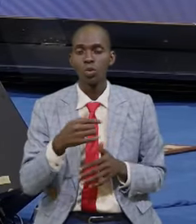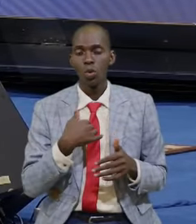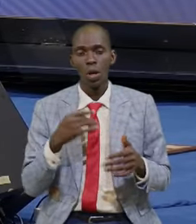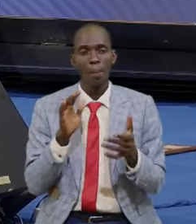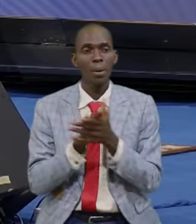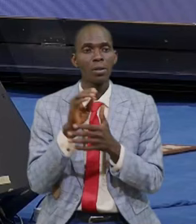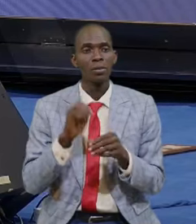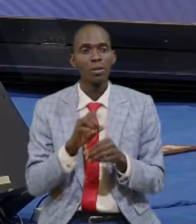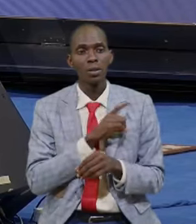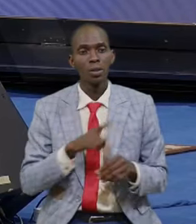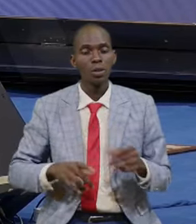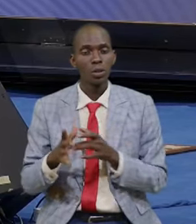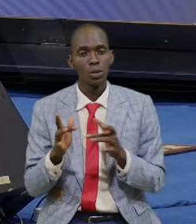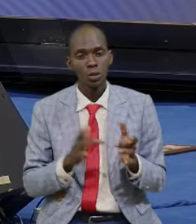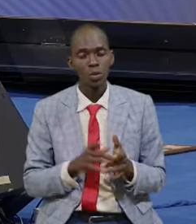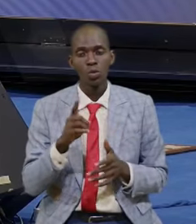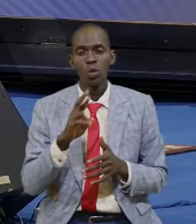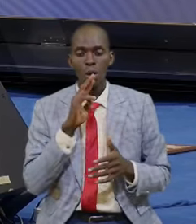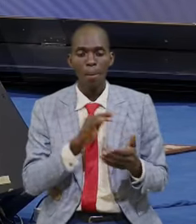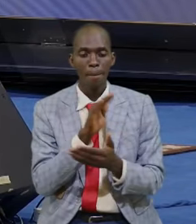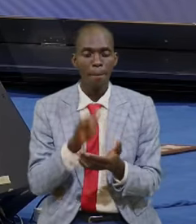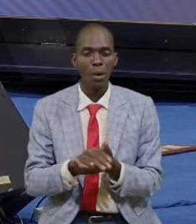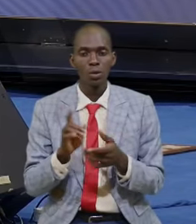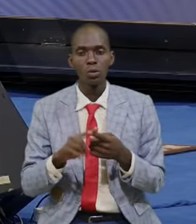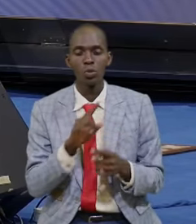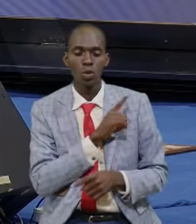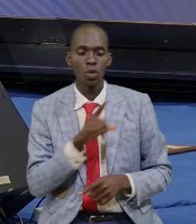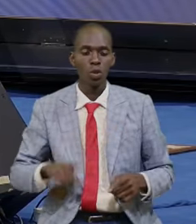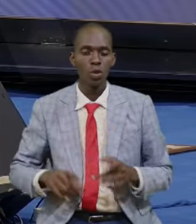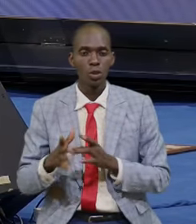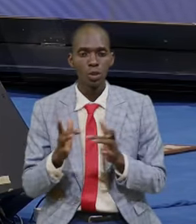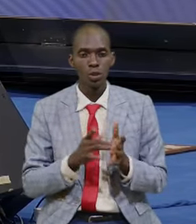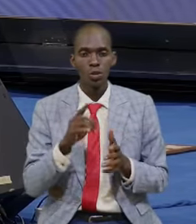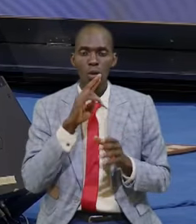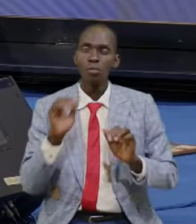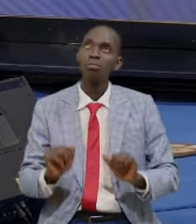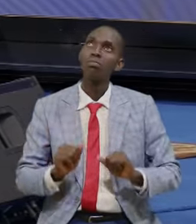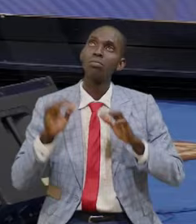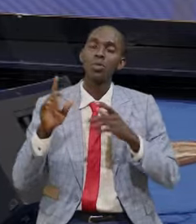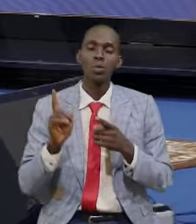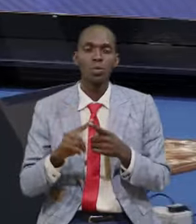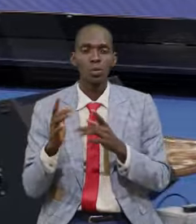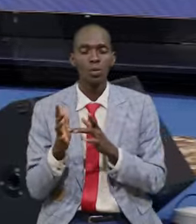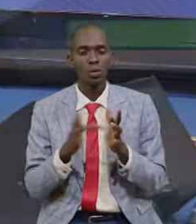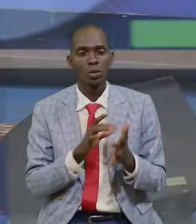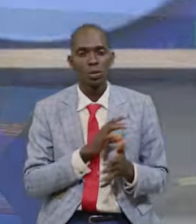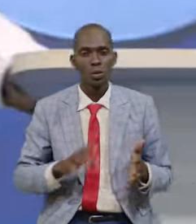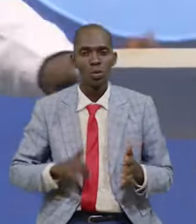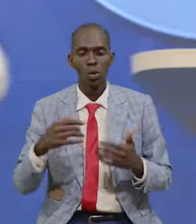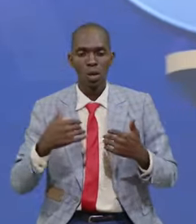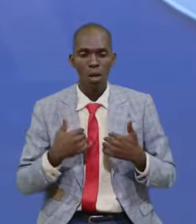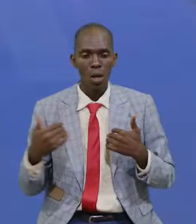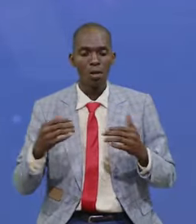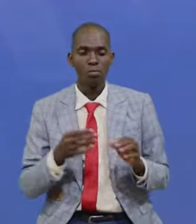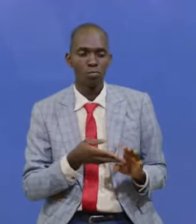Jesus. They are married to the Lord Jesus. They are committed to the Lord Jesus. They have gone away and they have